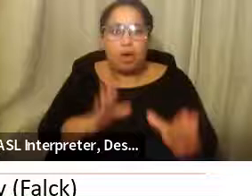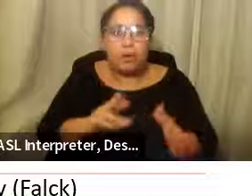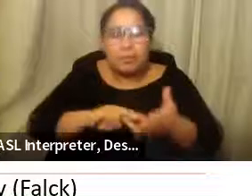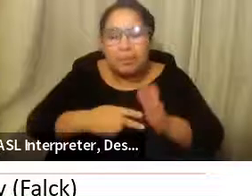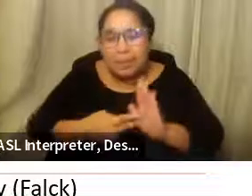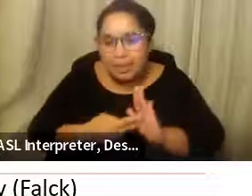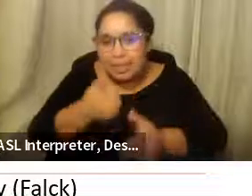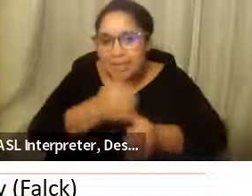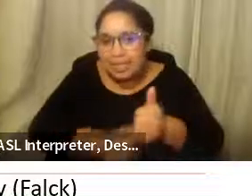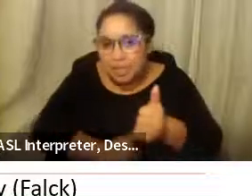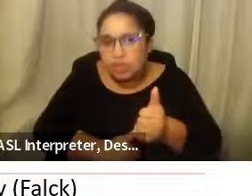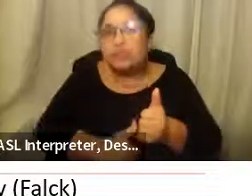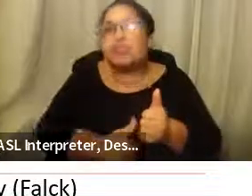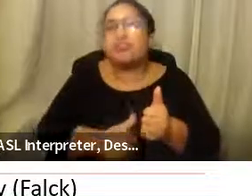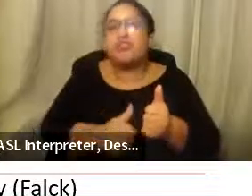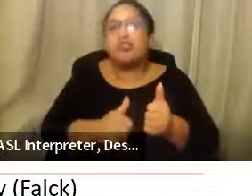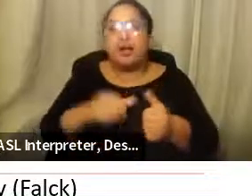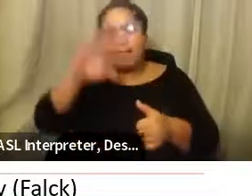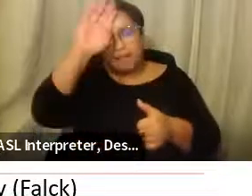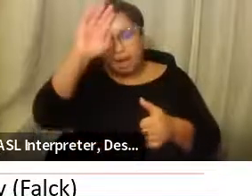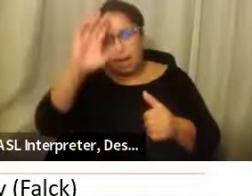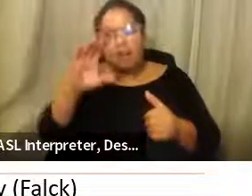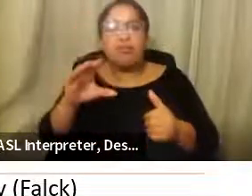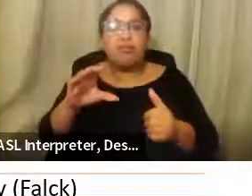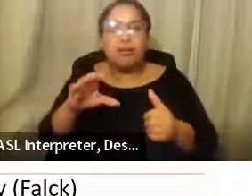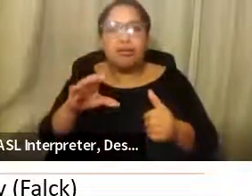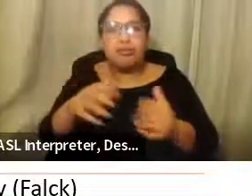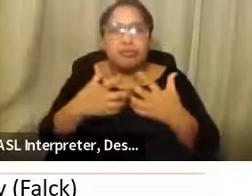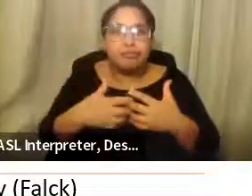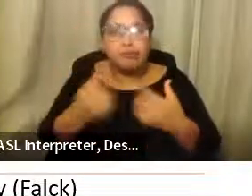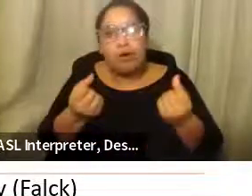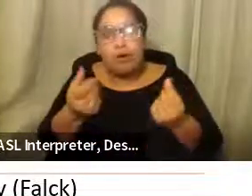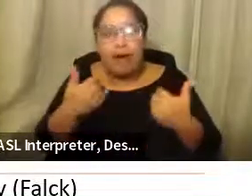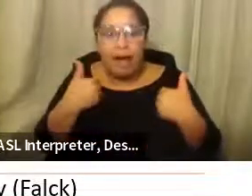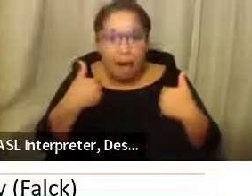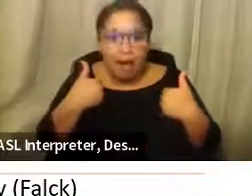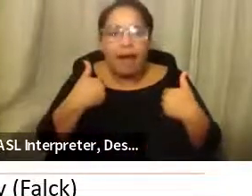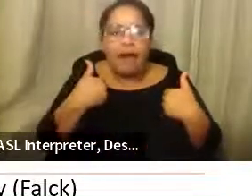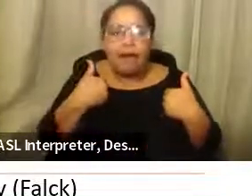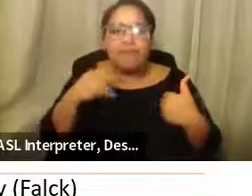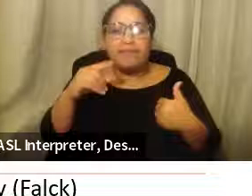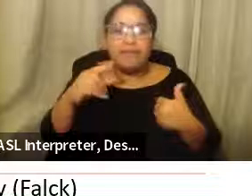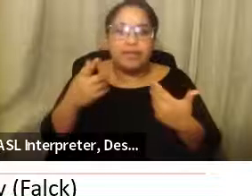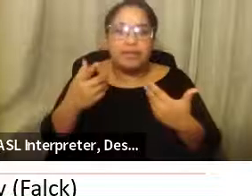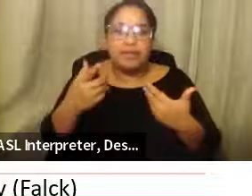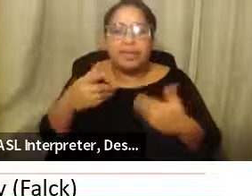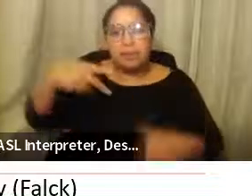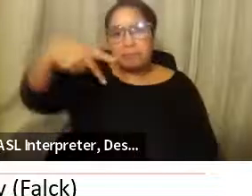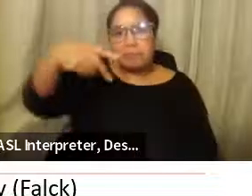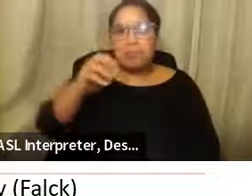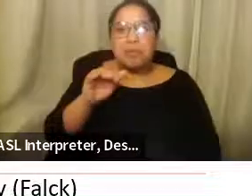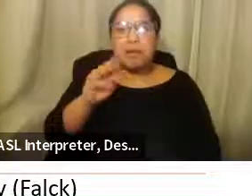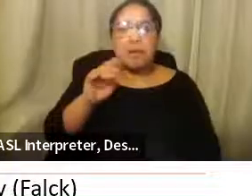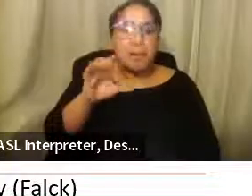very important to patient care. We have 14 interfacility ambulance providers. And when we talk